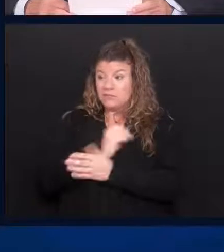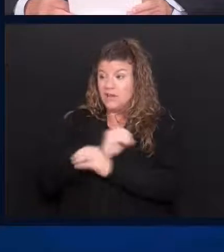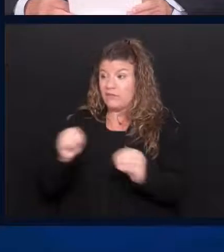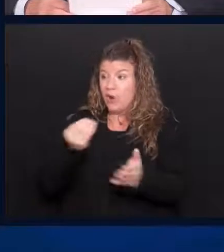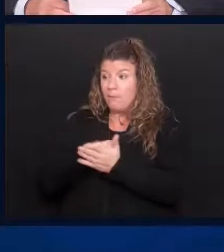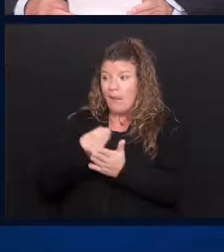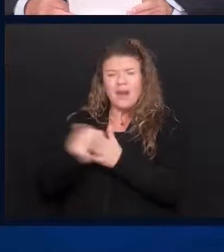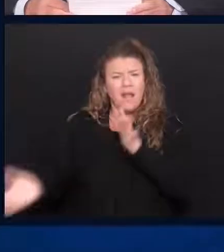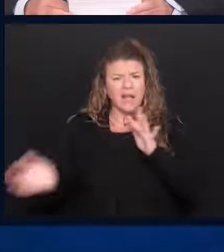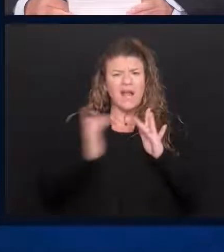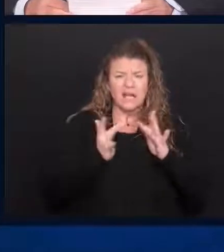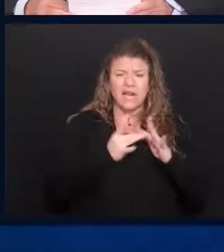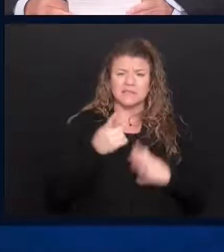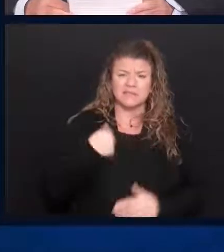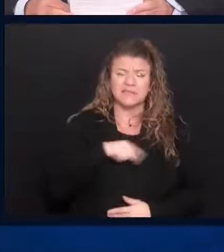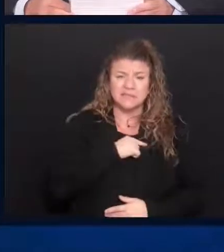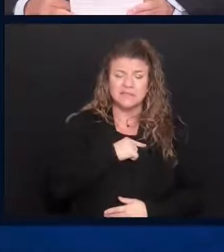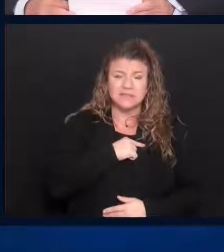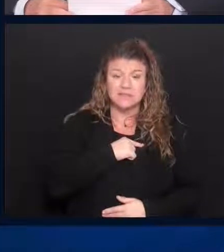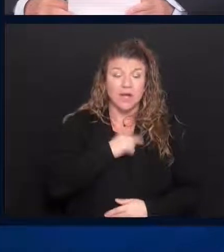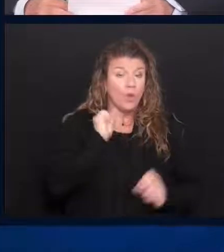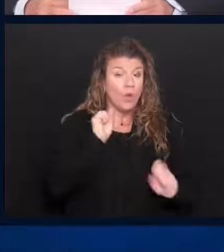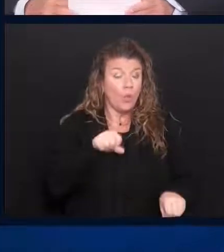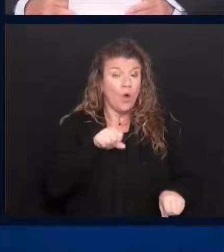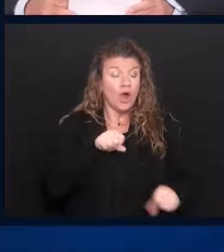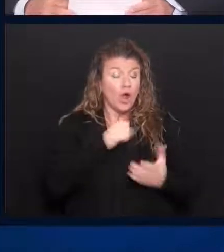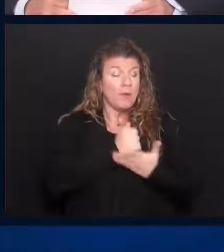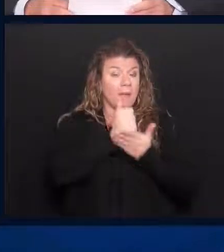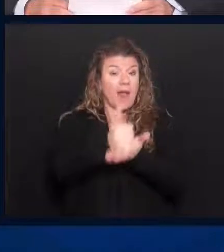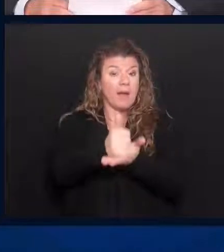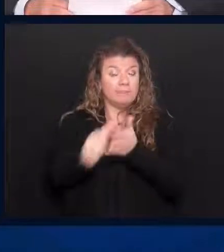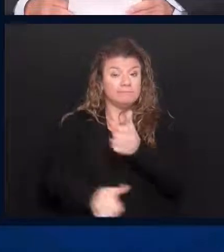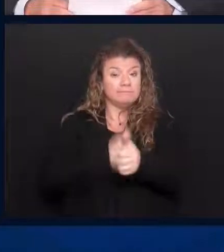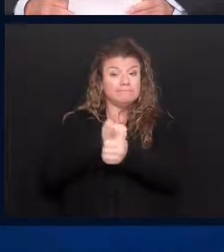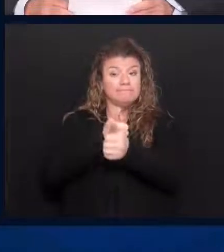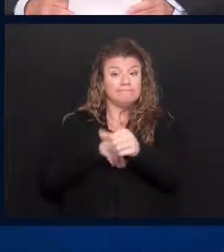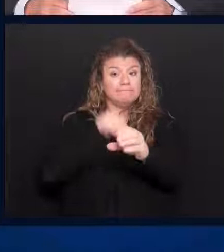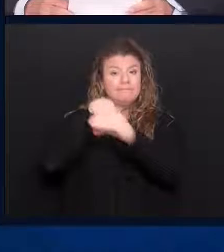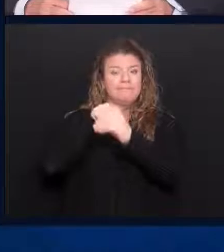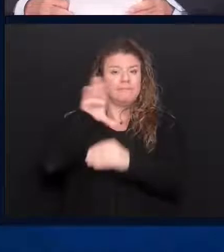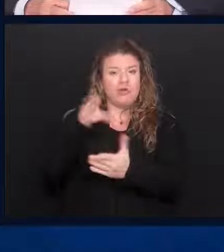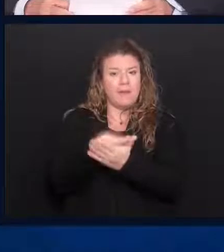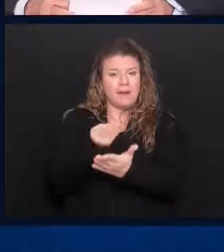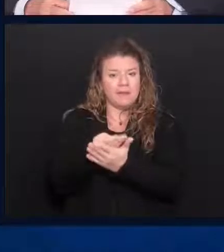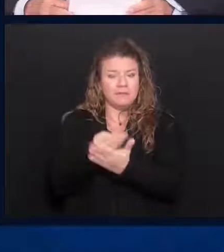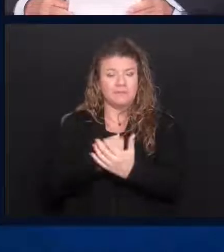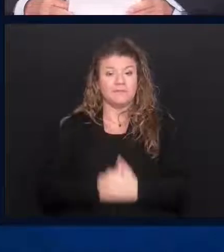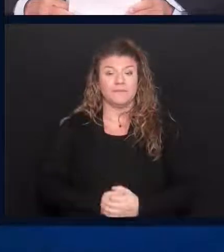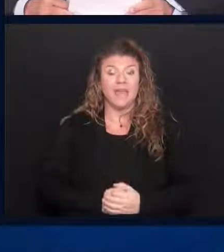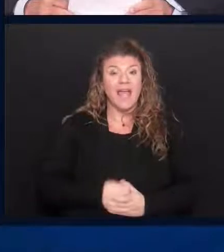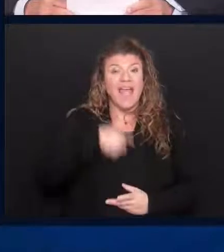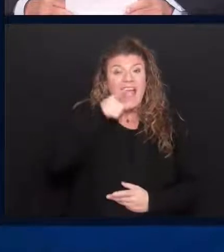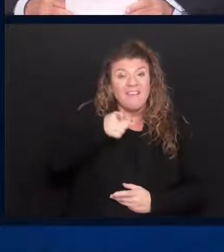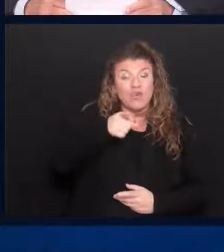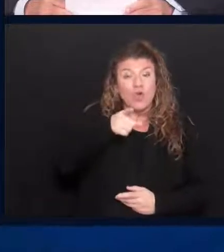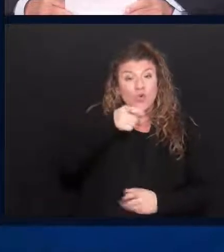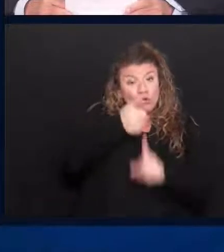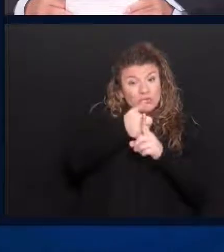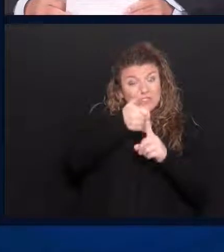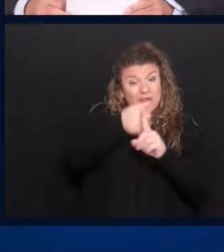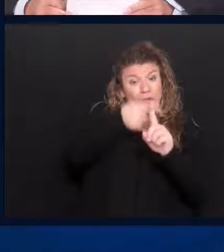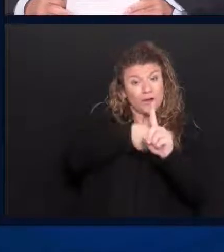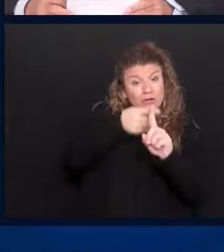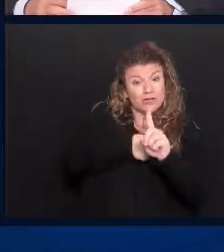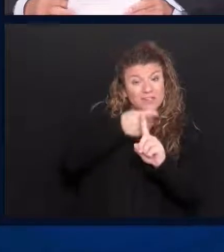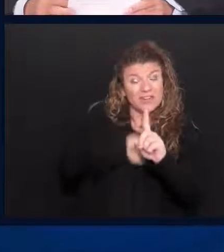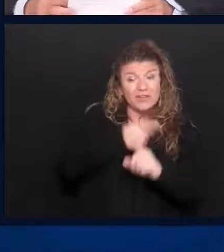with us, and we may very well be able to backfill some dollars there to you. If you're a renter and you've come